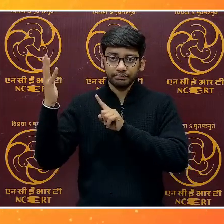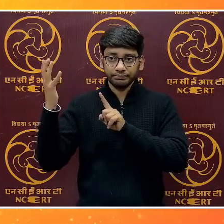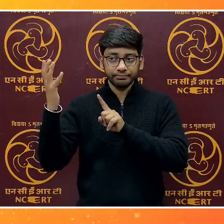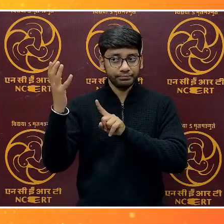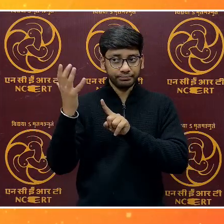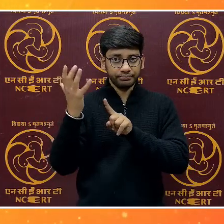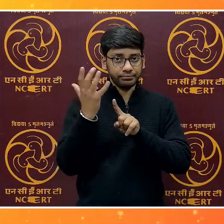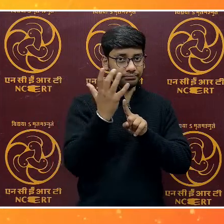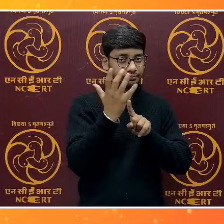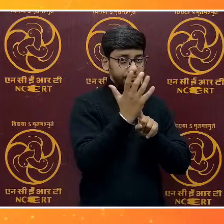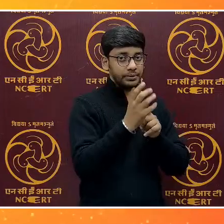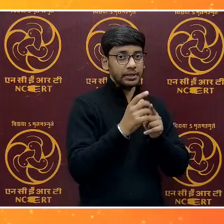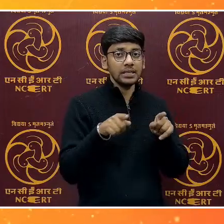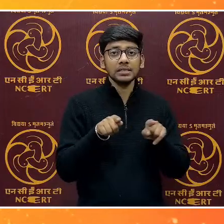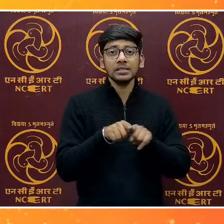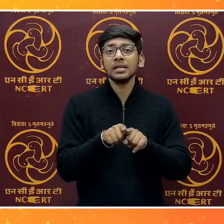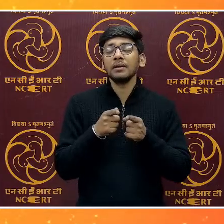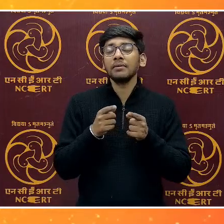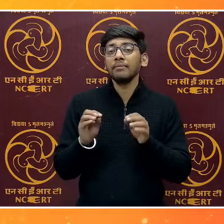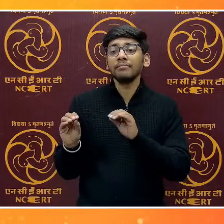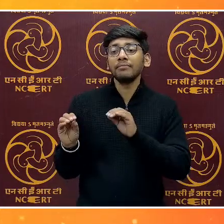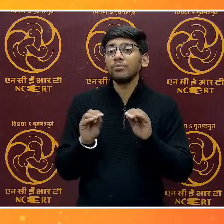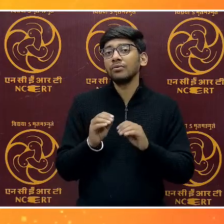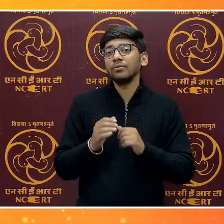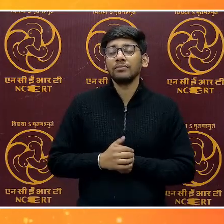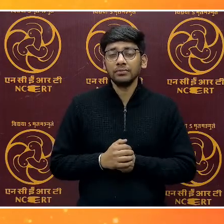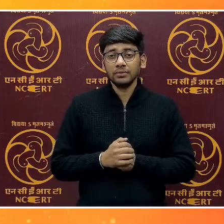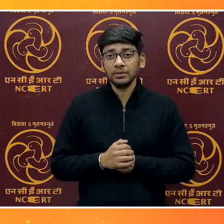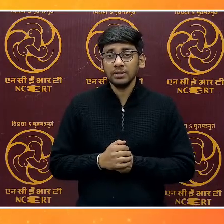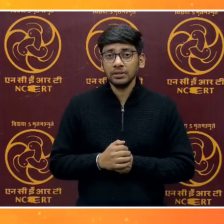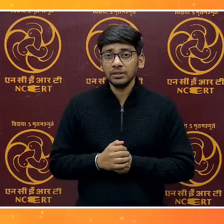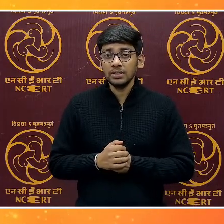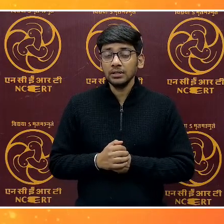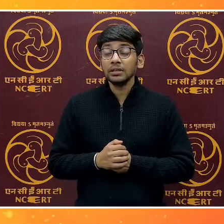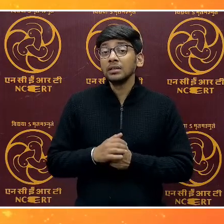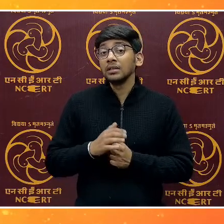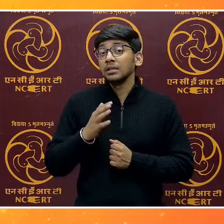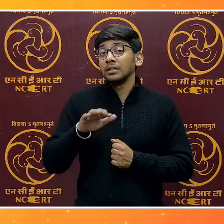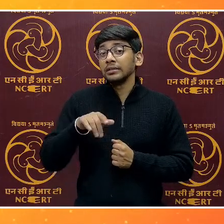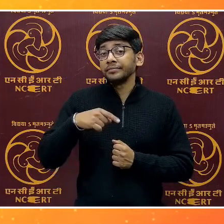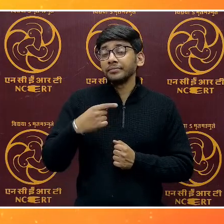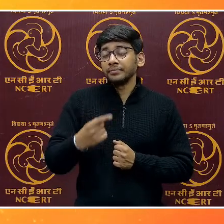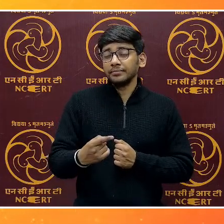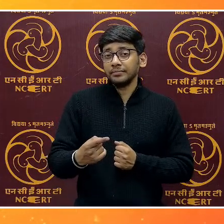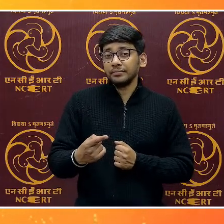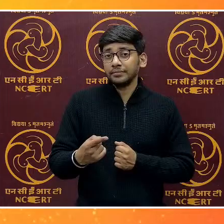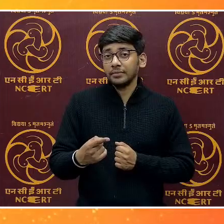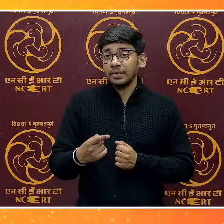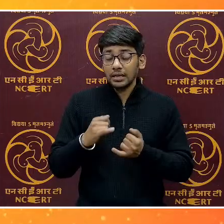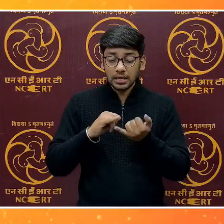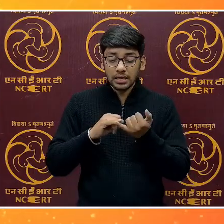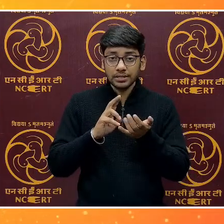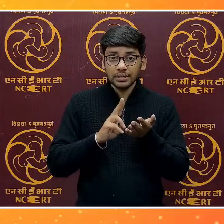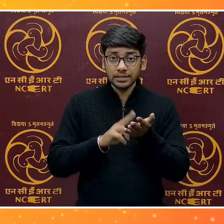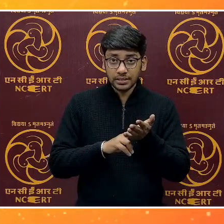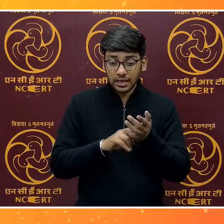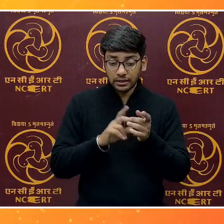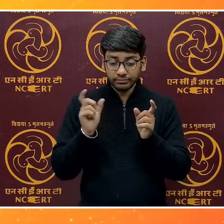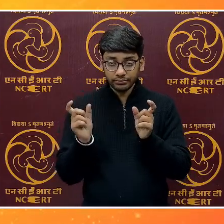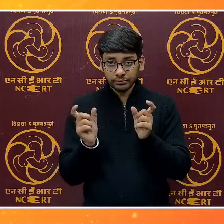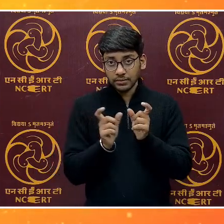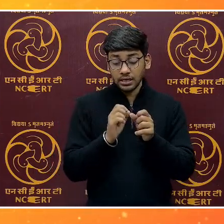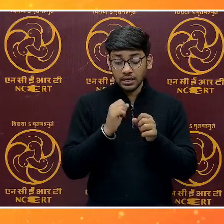Wow, lovely. Yes. And next word we have is glasses. So we get Sunglasses. I love